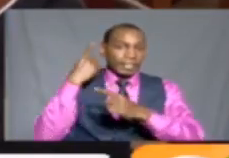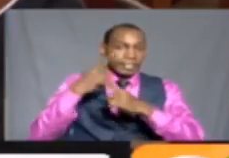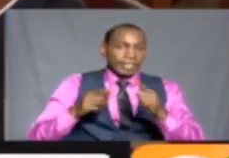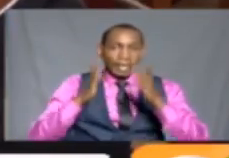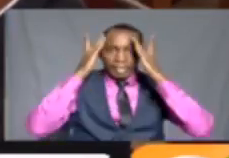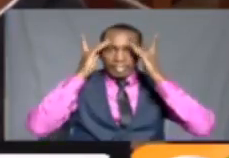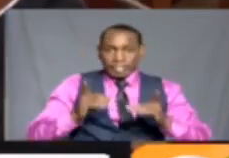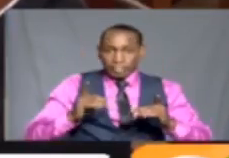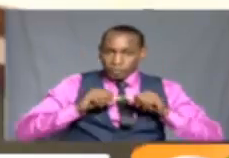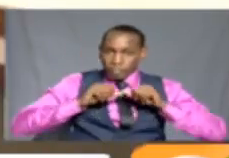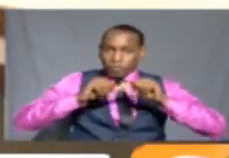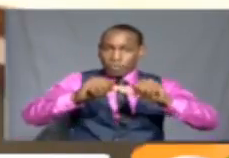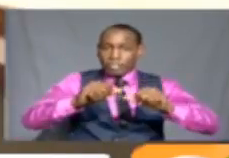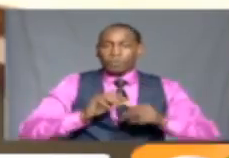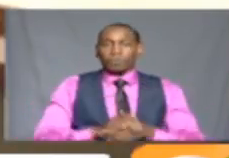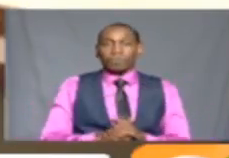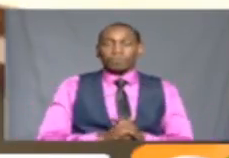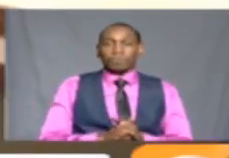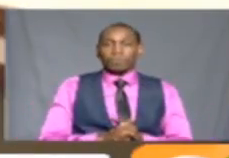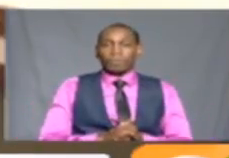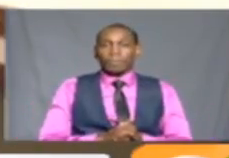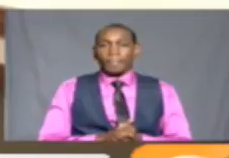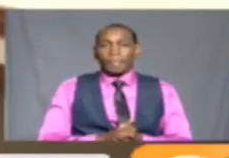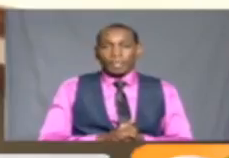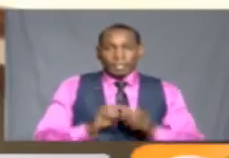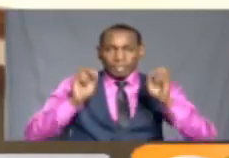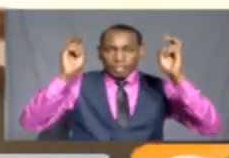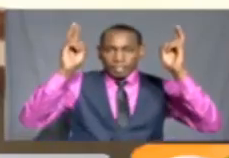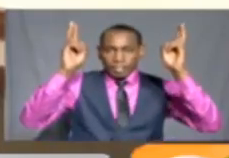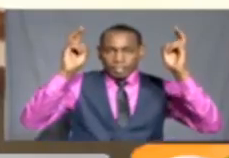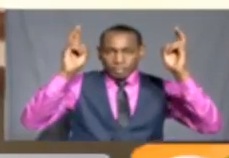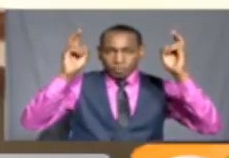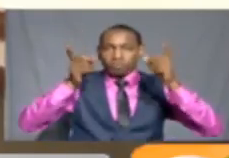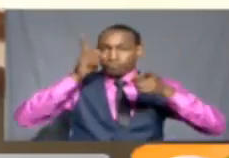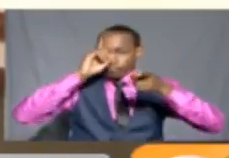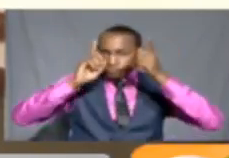ruling still stands. The issues, in my view, are speculative.